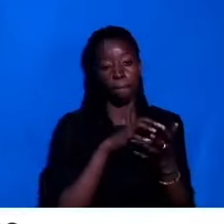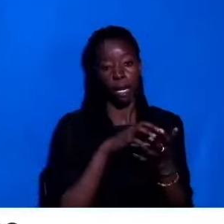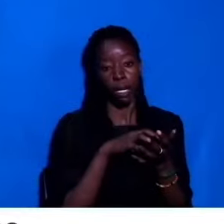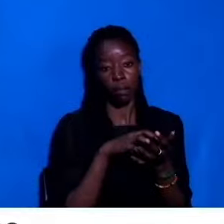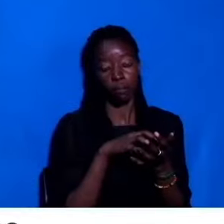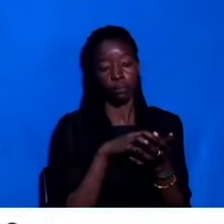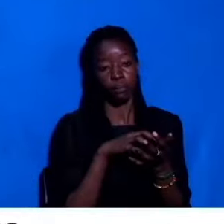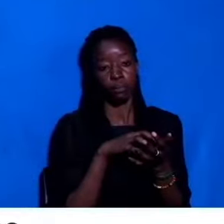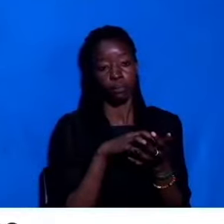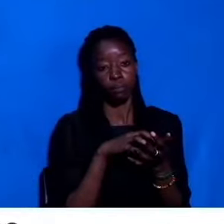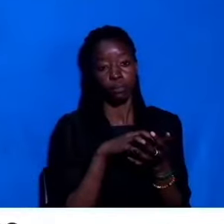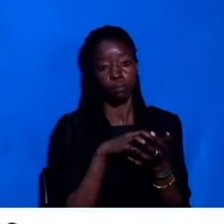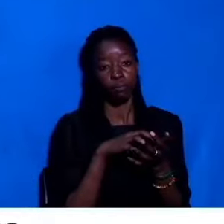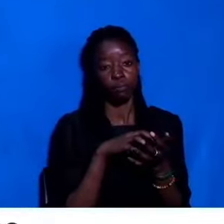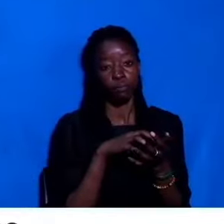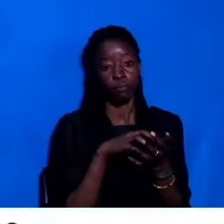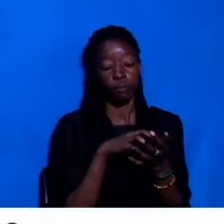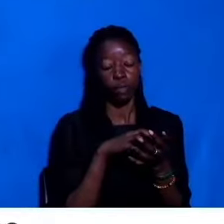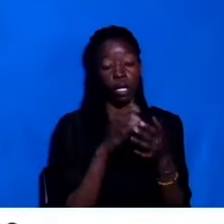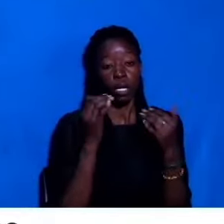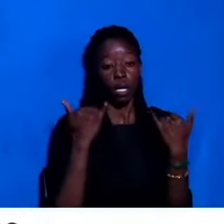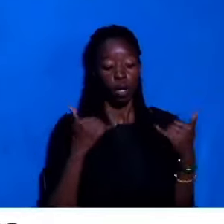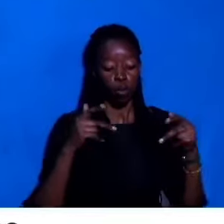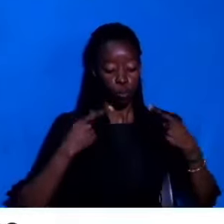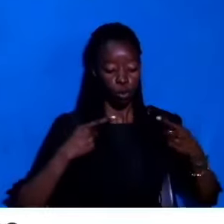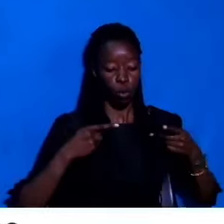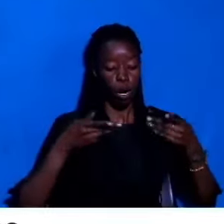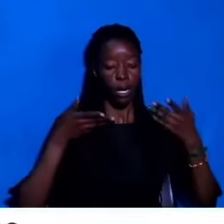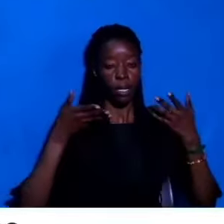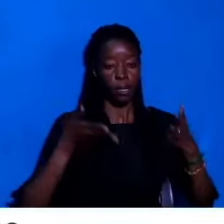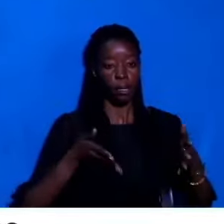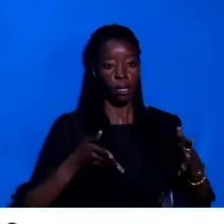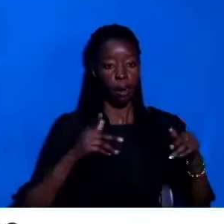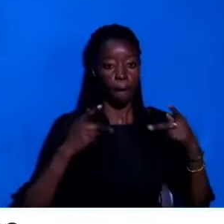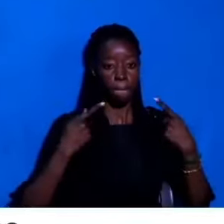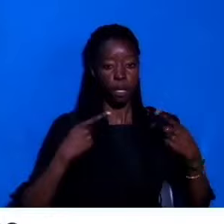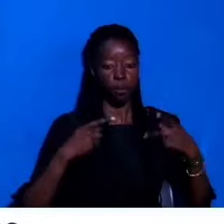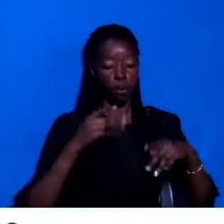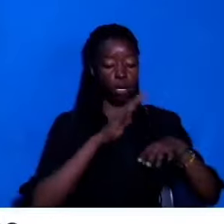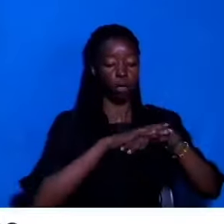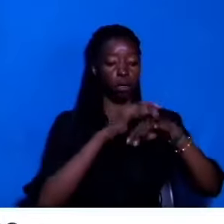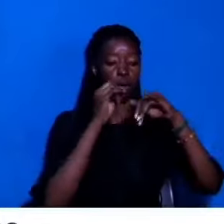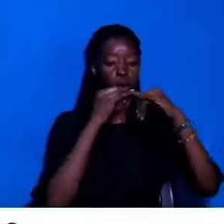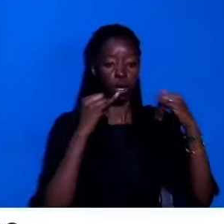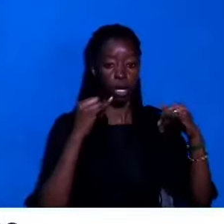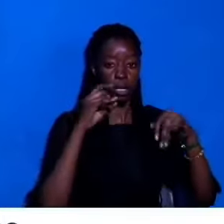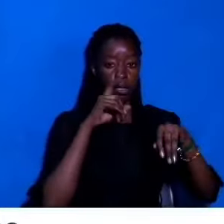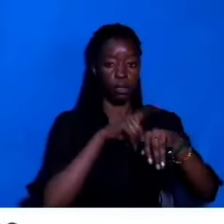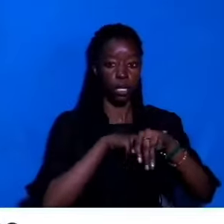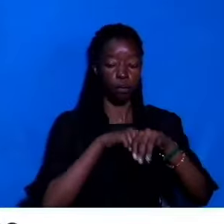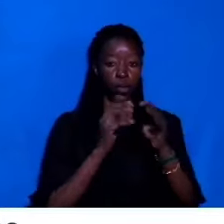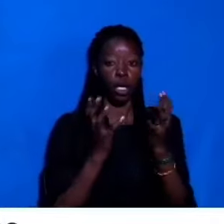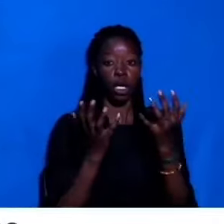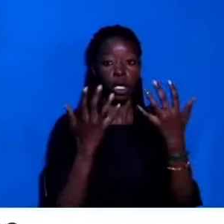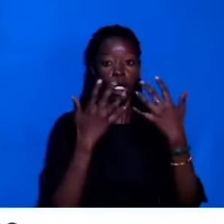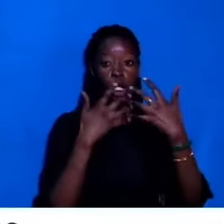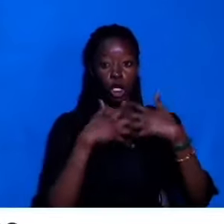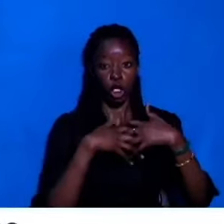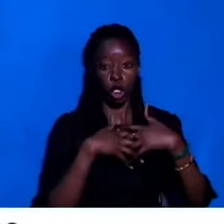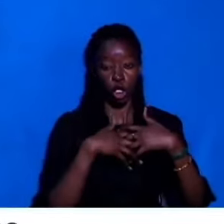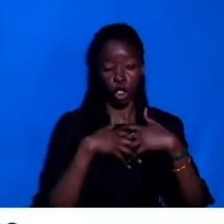else's right. And therefore, those of us who are here, those of us who are following us online, as we engage, let us